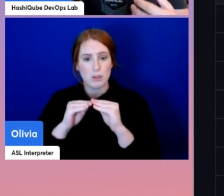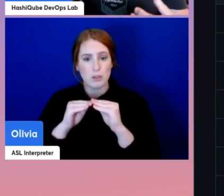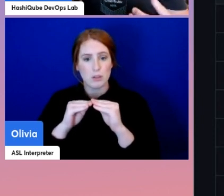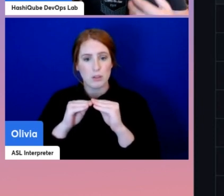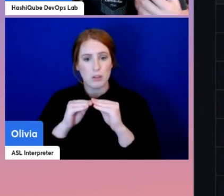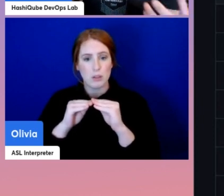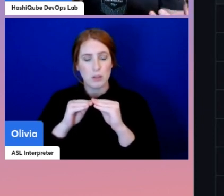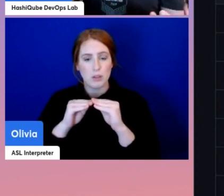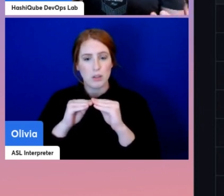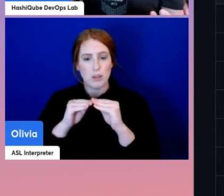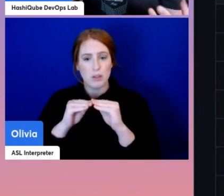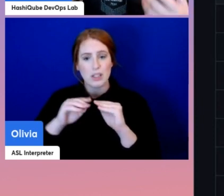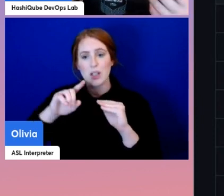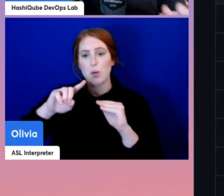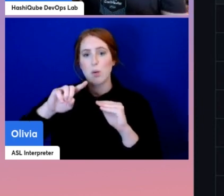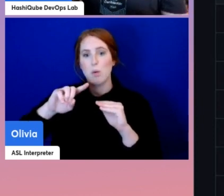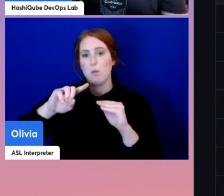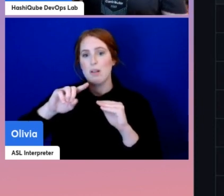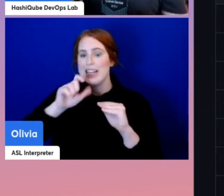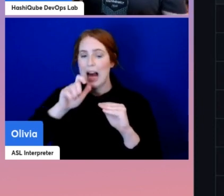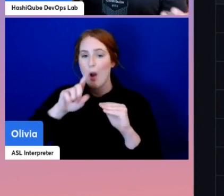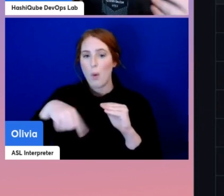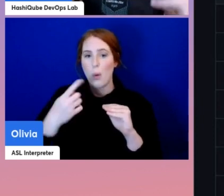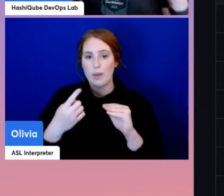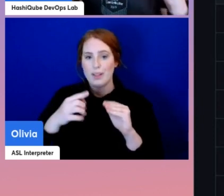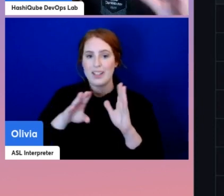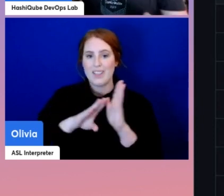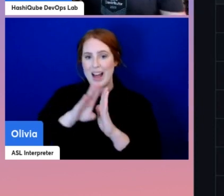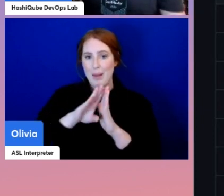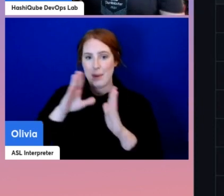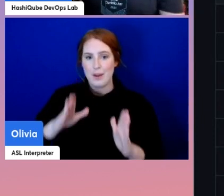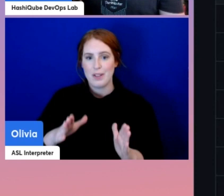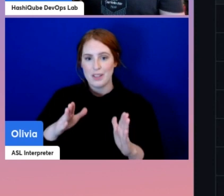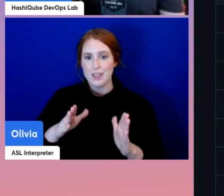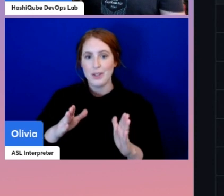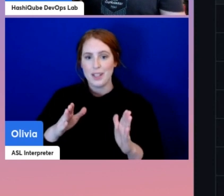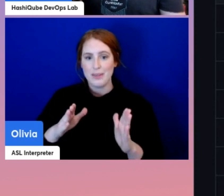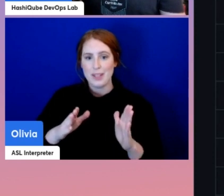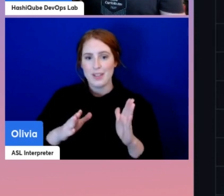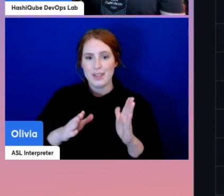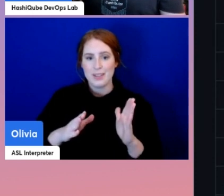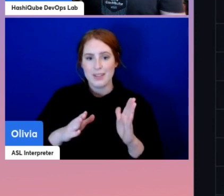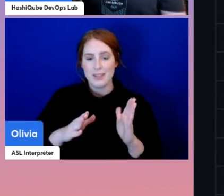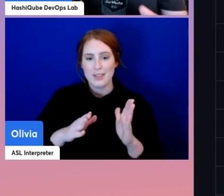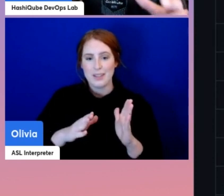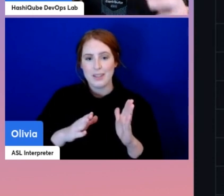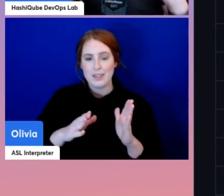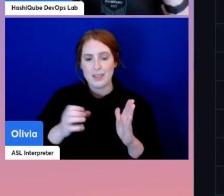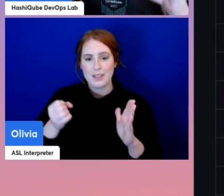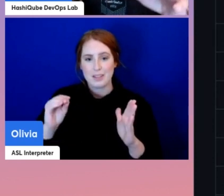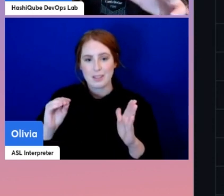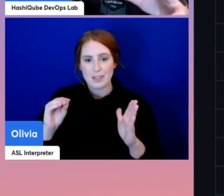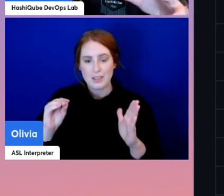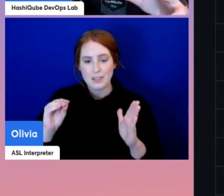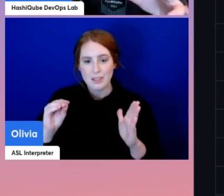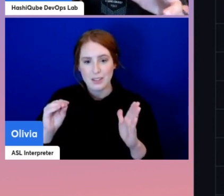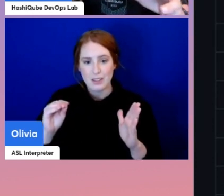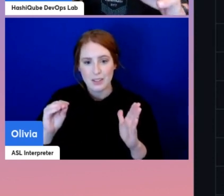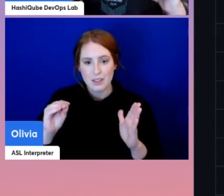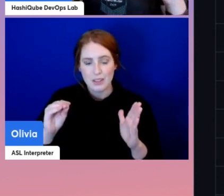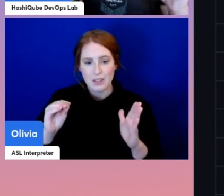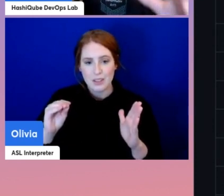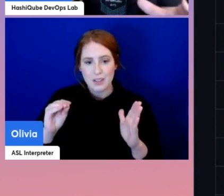than just the developer environment. This is one part of it, but another part of it is a QA